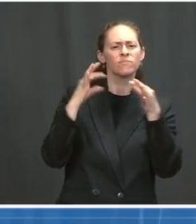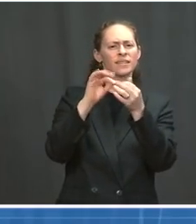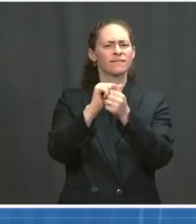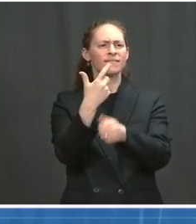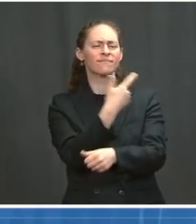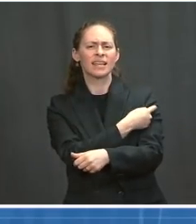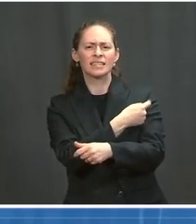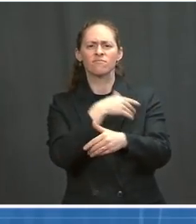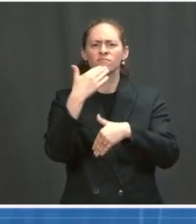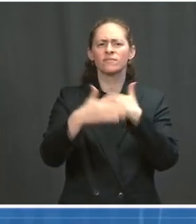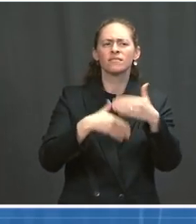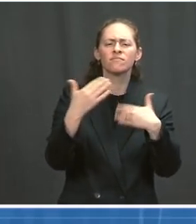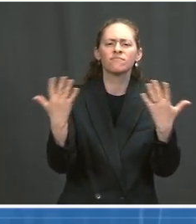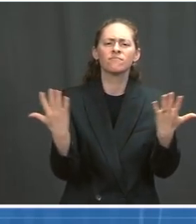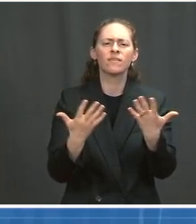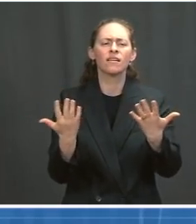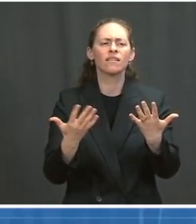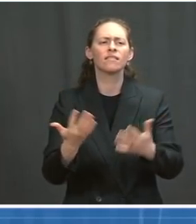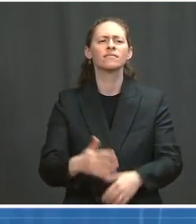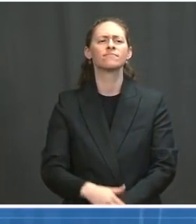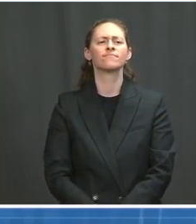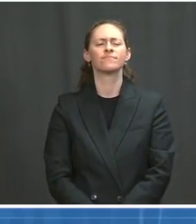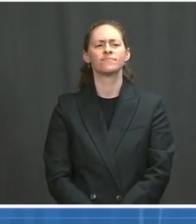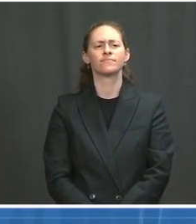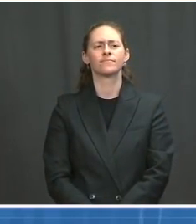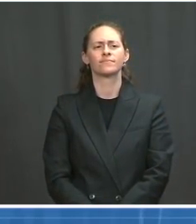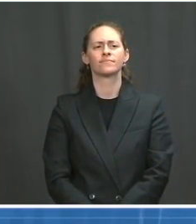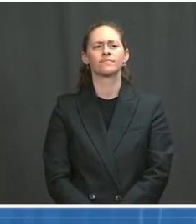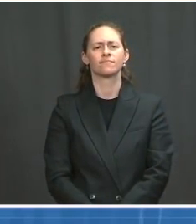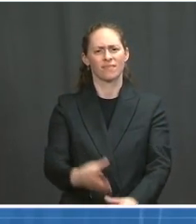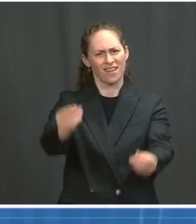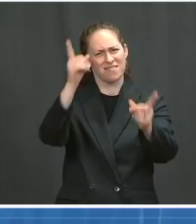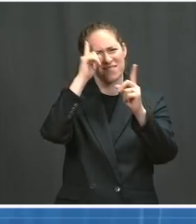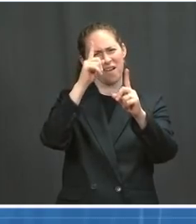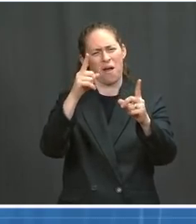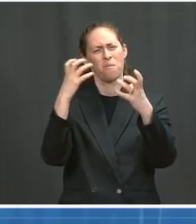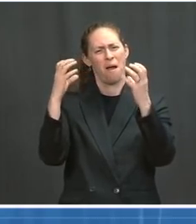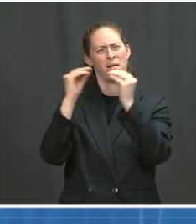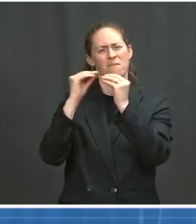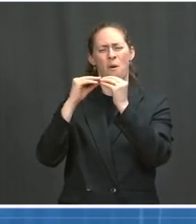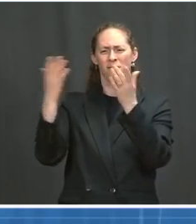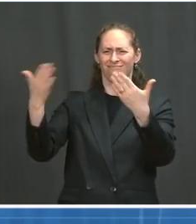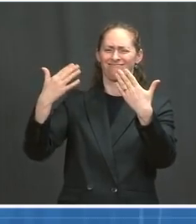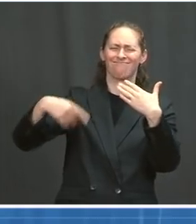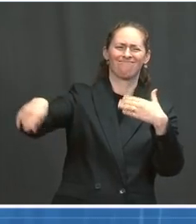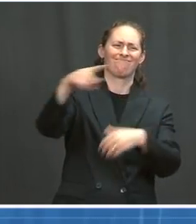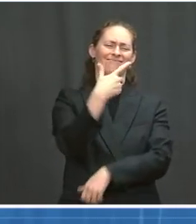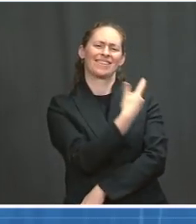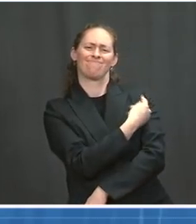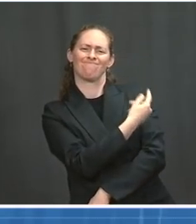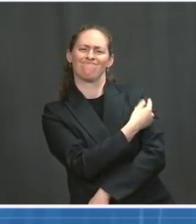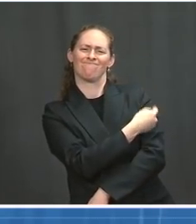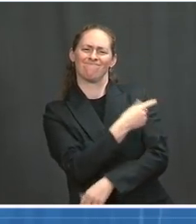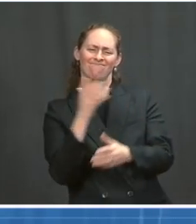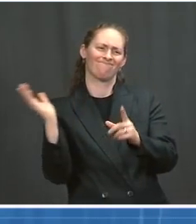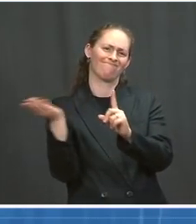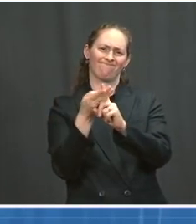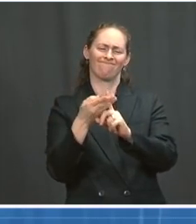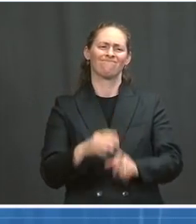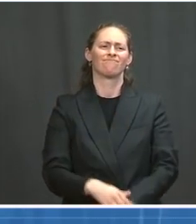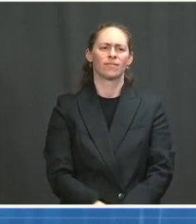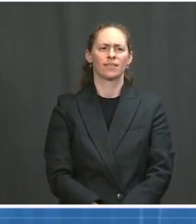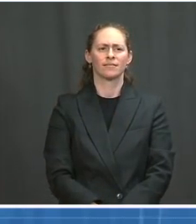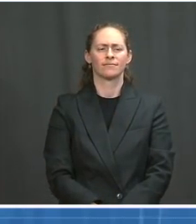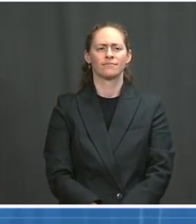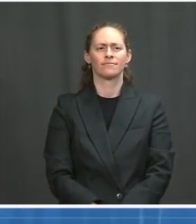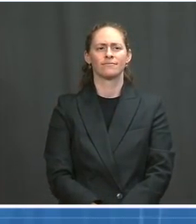more vaccinations to Americans. After delivering an unprecedented 220 million shots